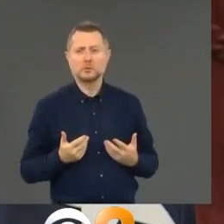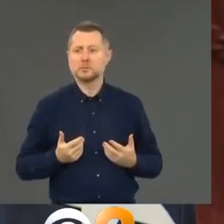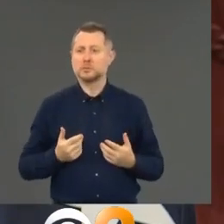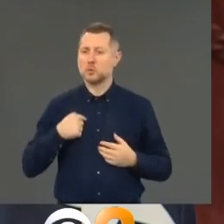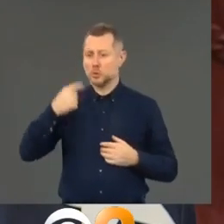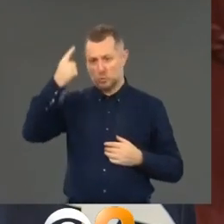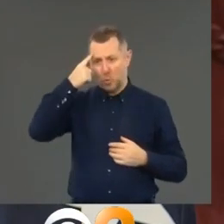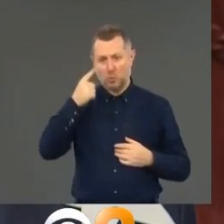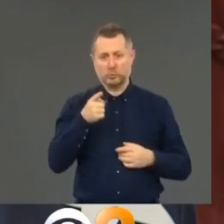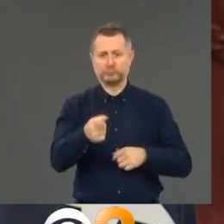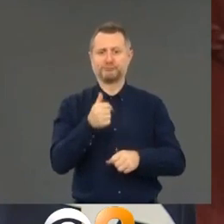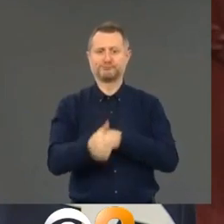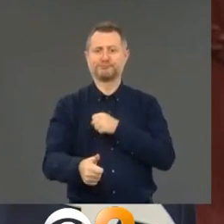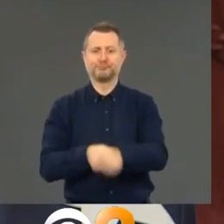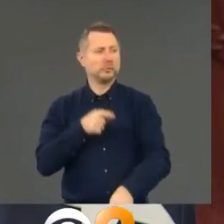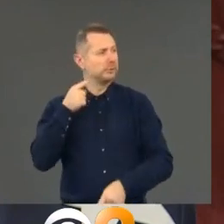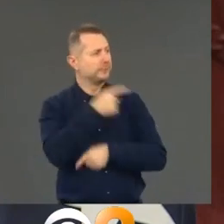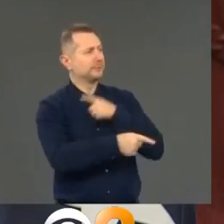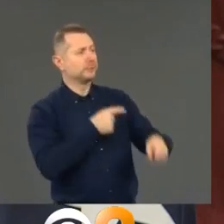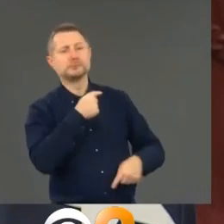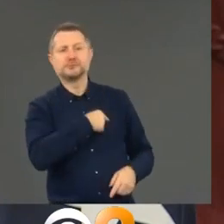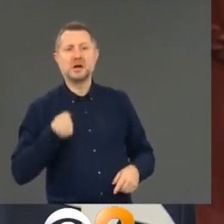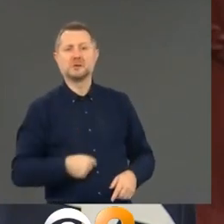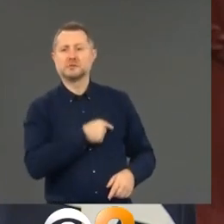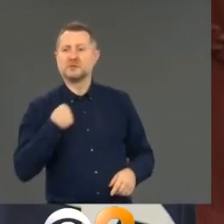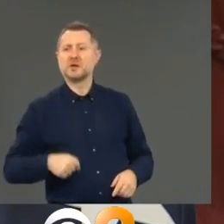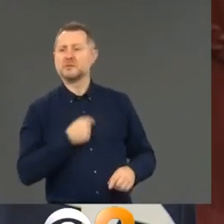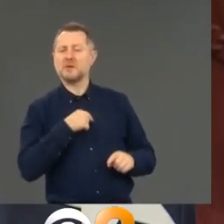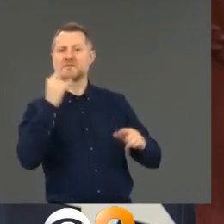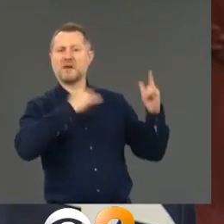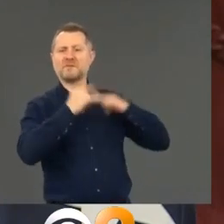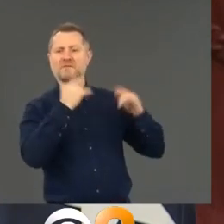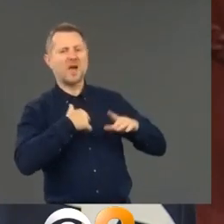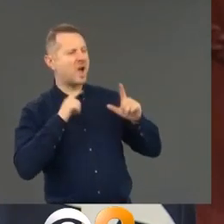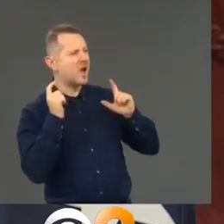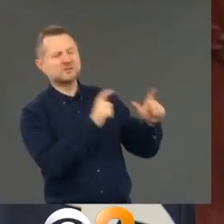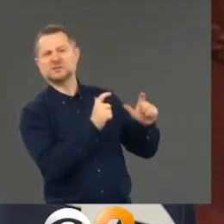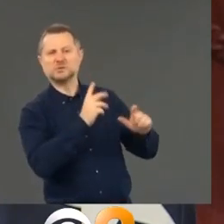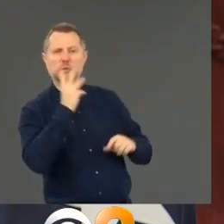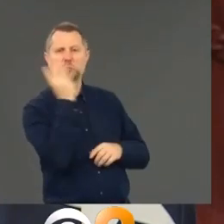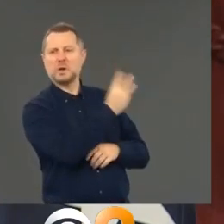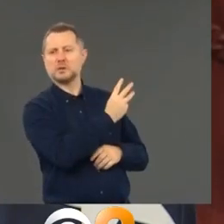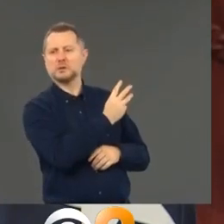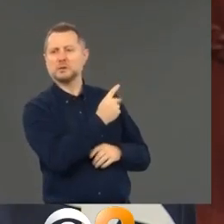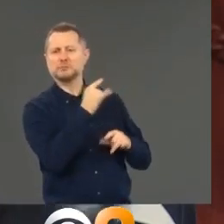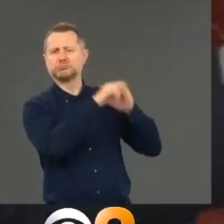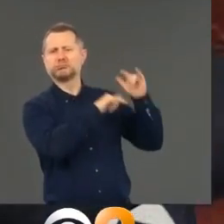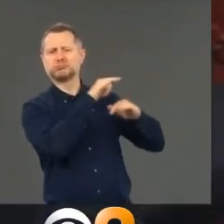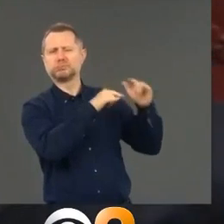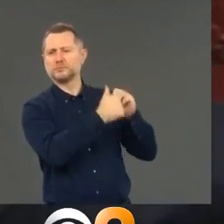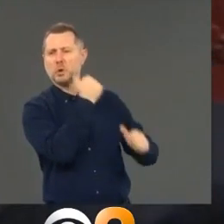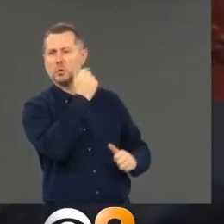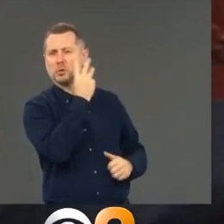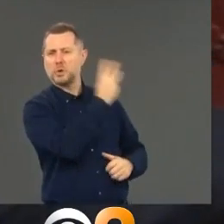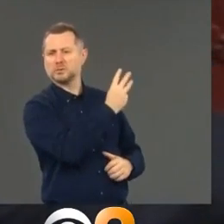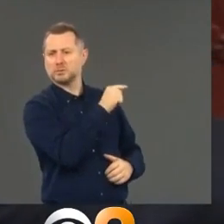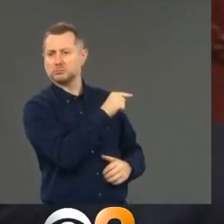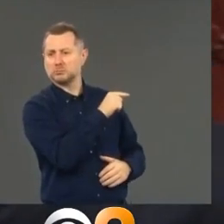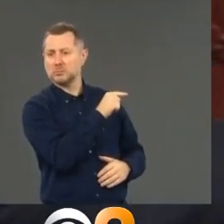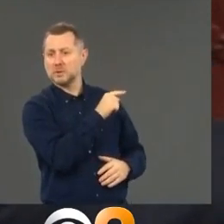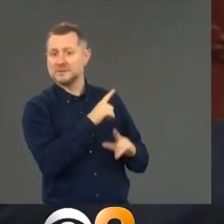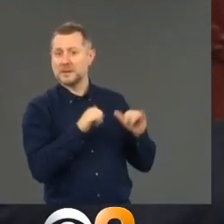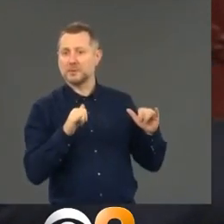China, and we're all looking to the West on people coming from China travel ban. Meanwhile, it came